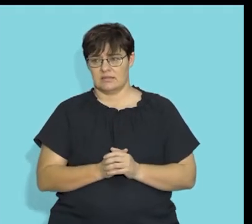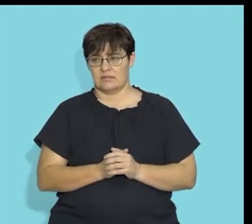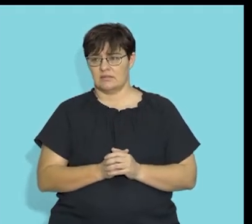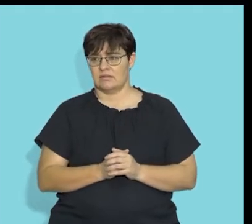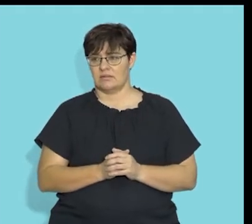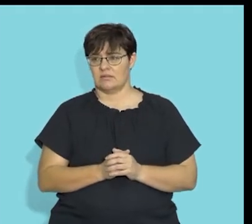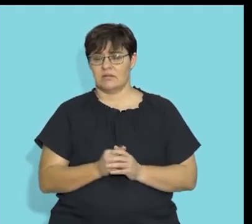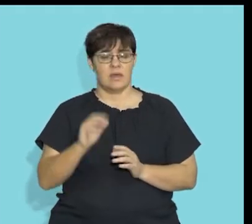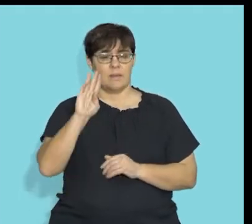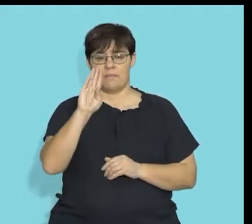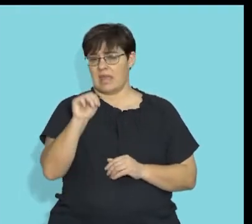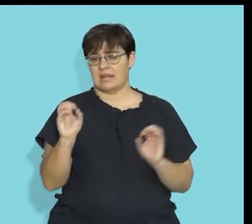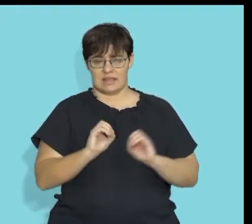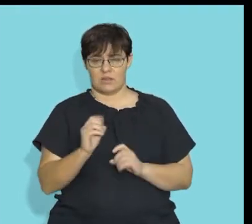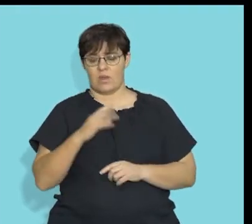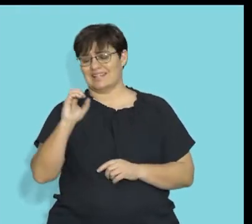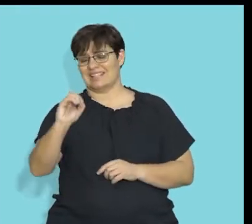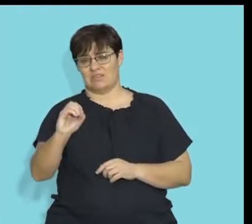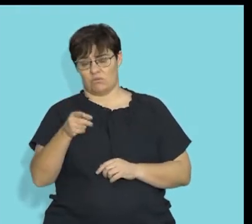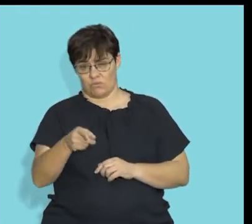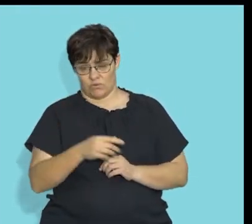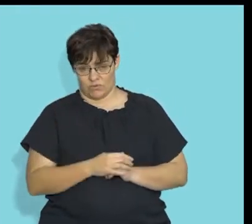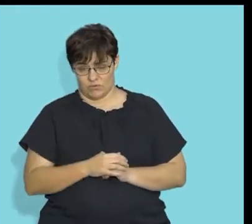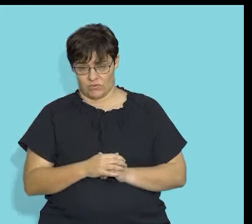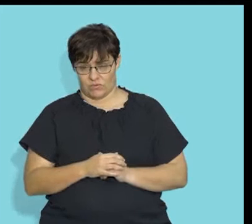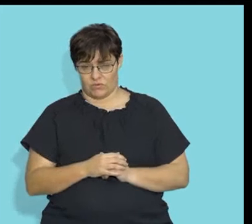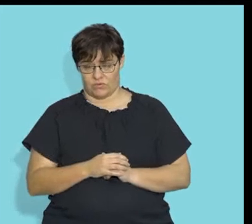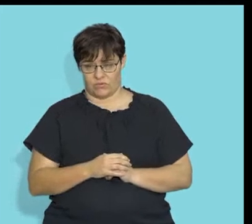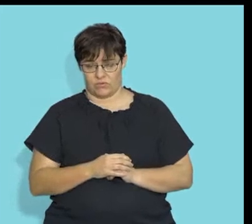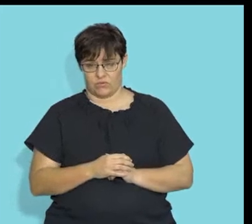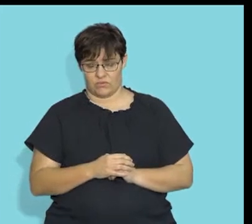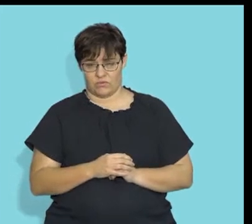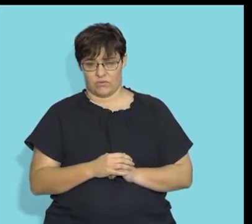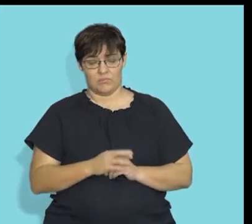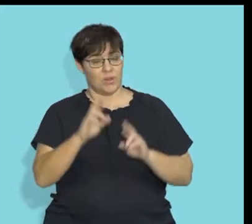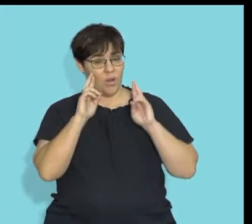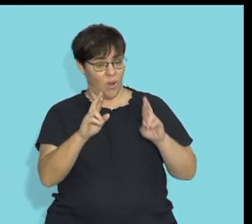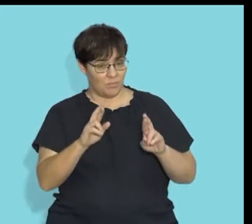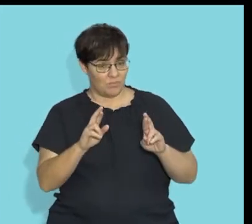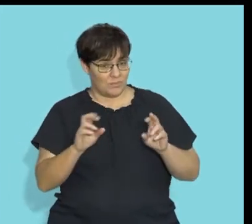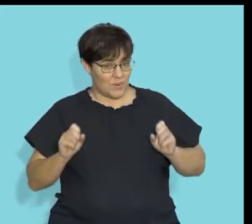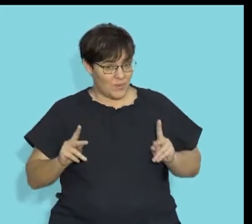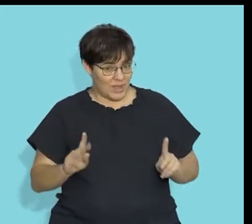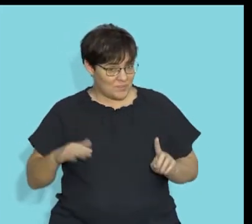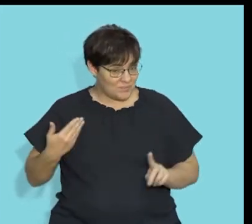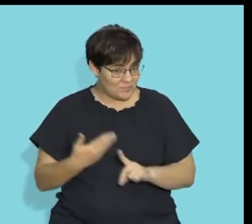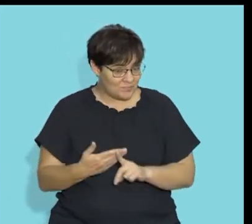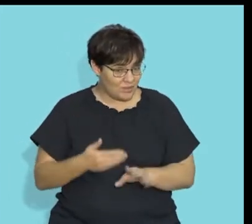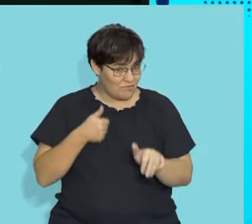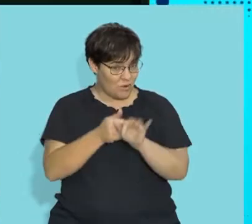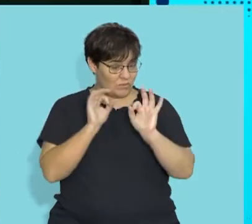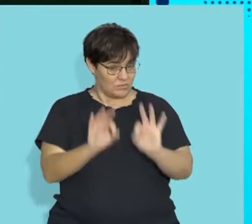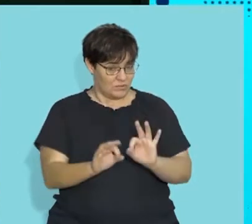Please note that I don't have anything with Bn because B has a value of 0. I hope that everyone's okay with me so